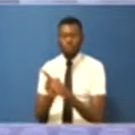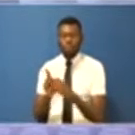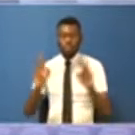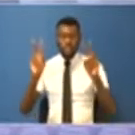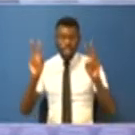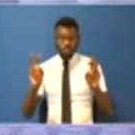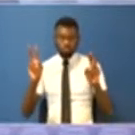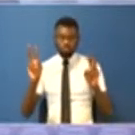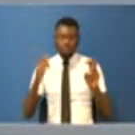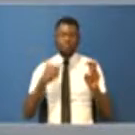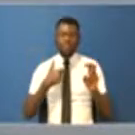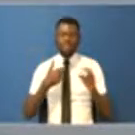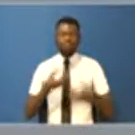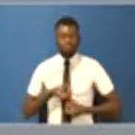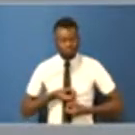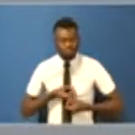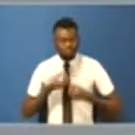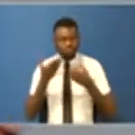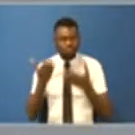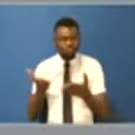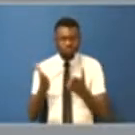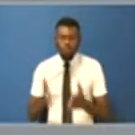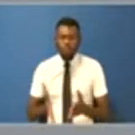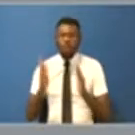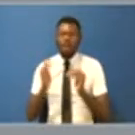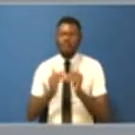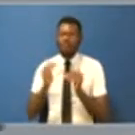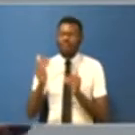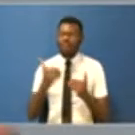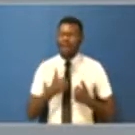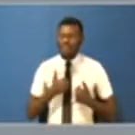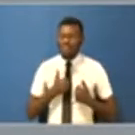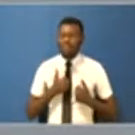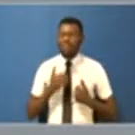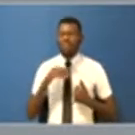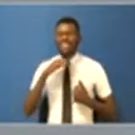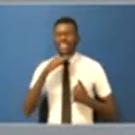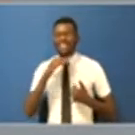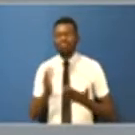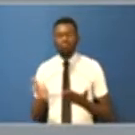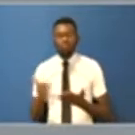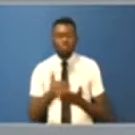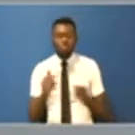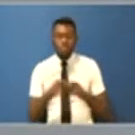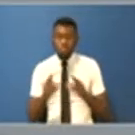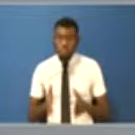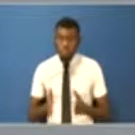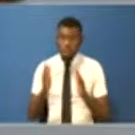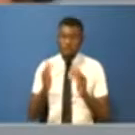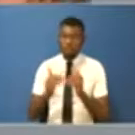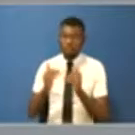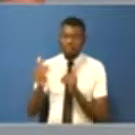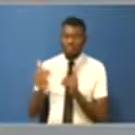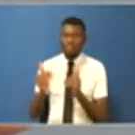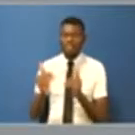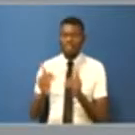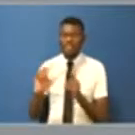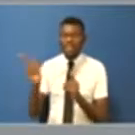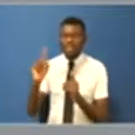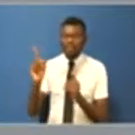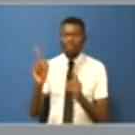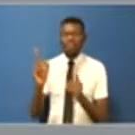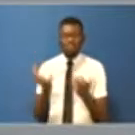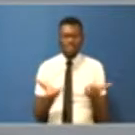issues i've given a way forward in terms of garbage collection i've given a way forward in terms of making nairobi